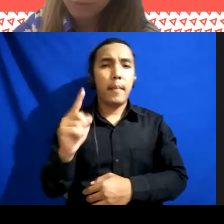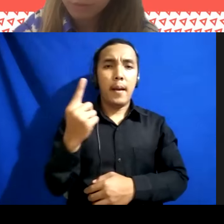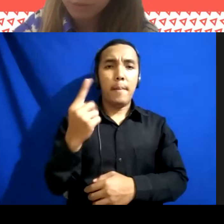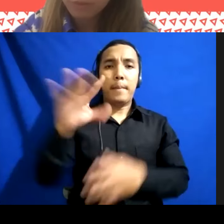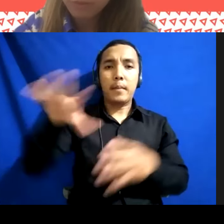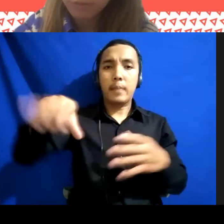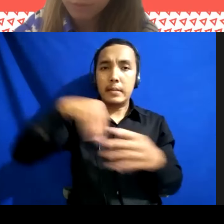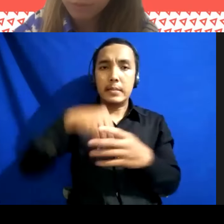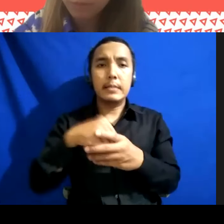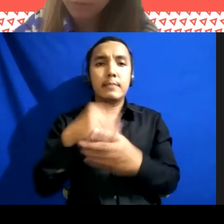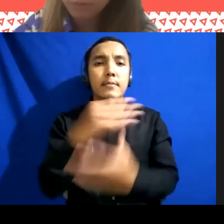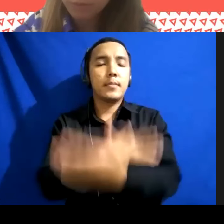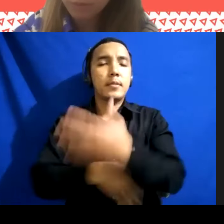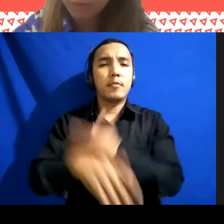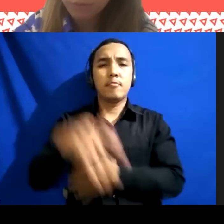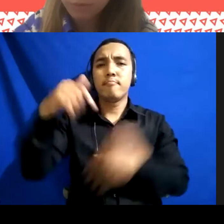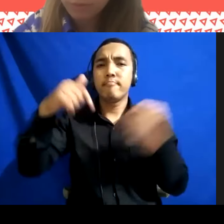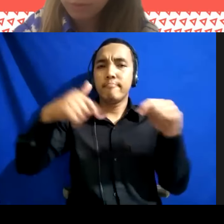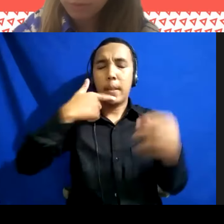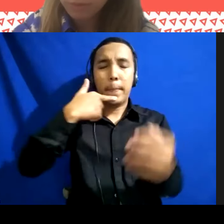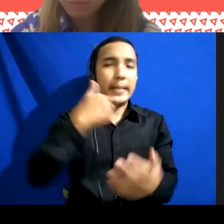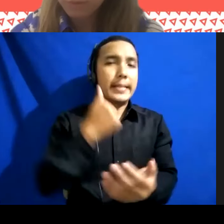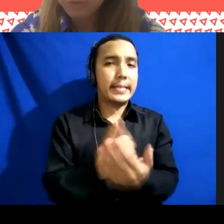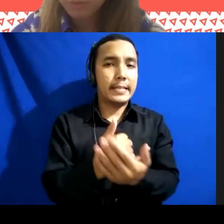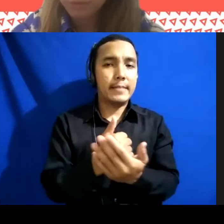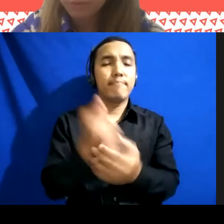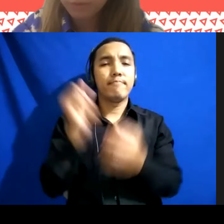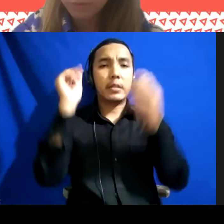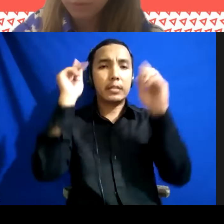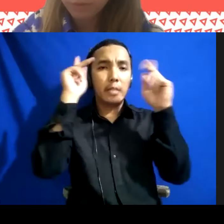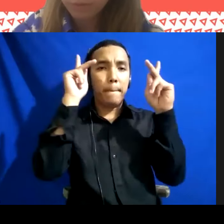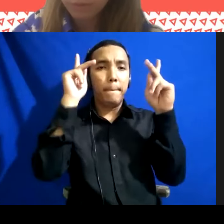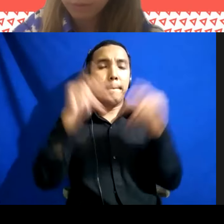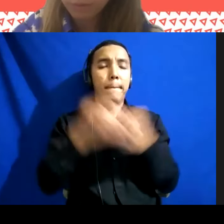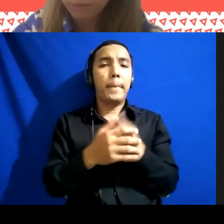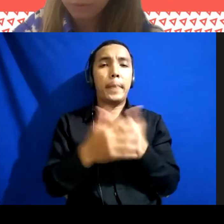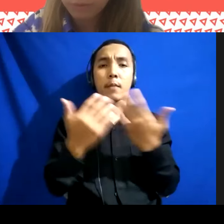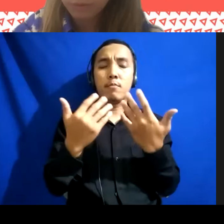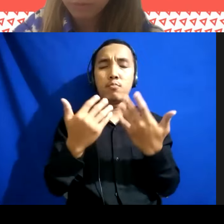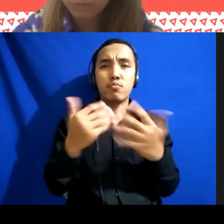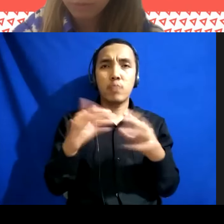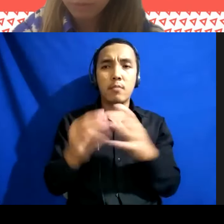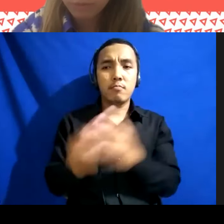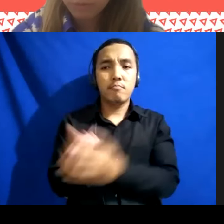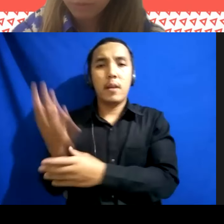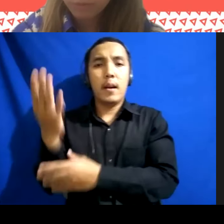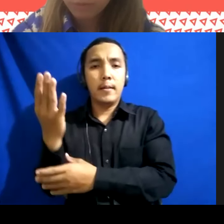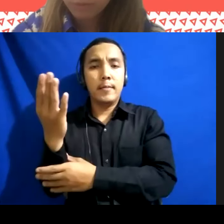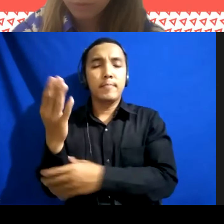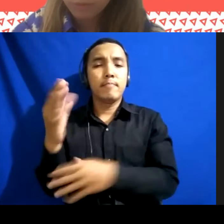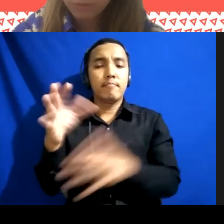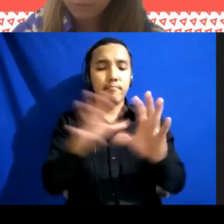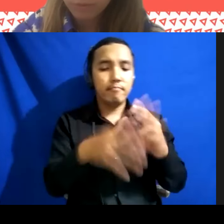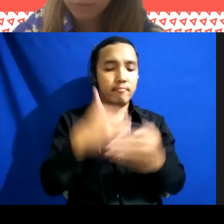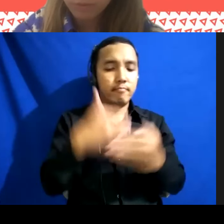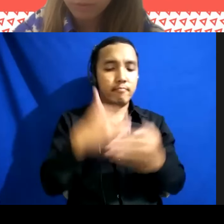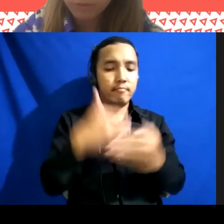is crucial, and that is something that is fundamental to be developed. And this has been stated in the research, as well as